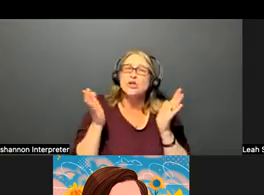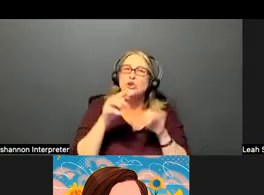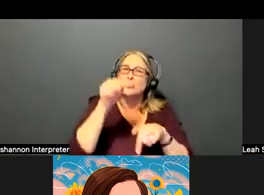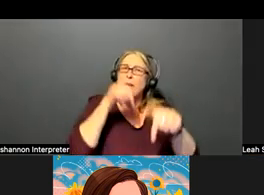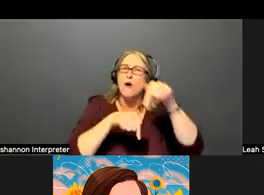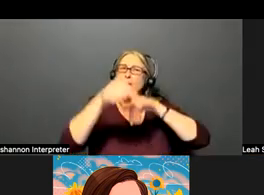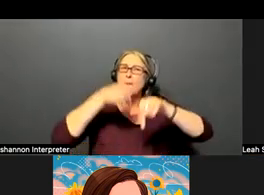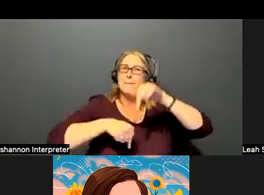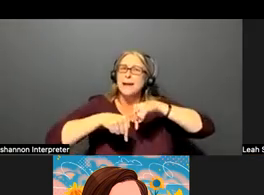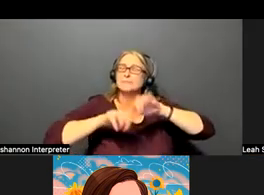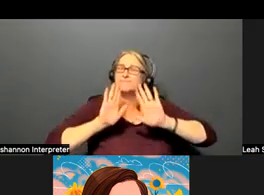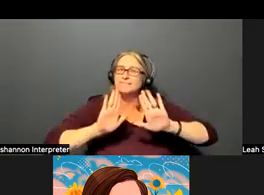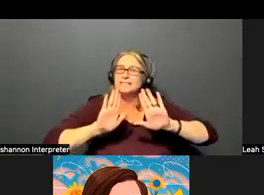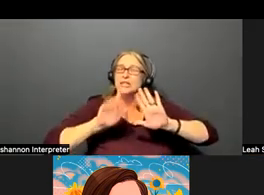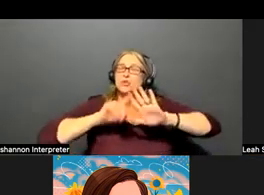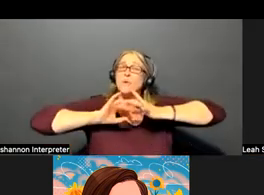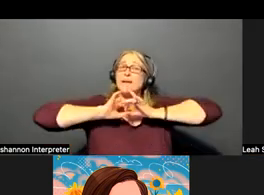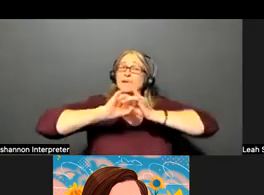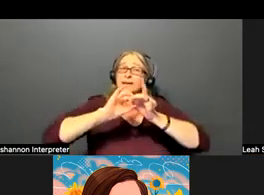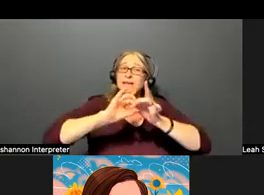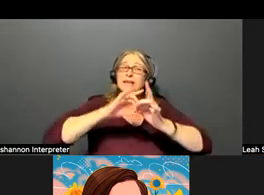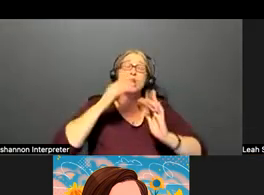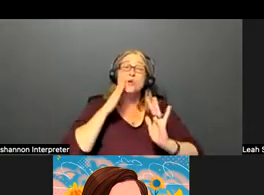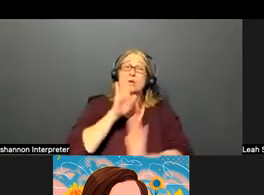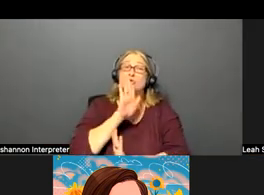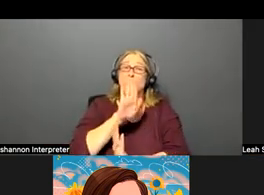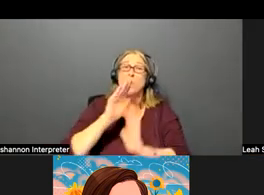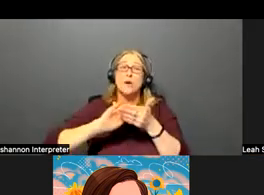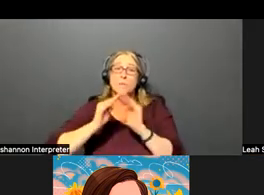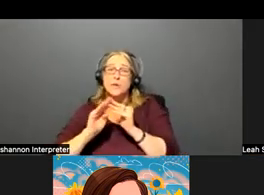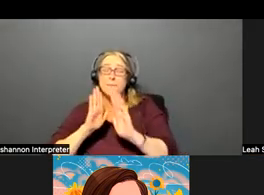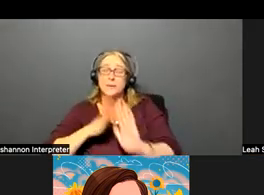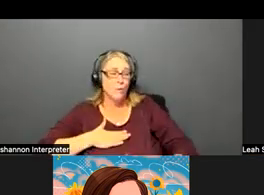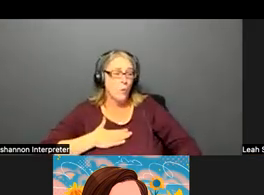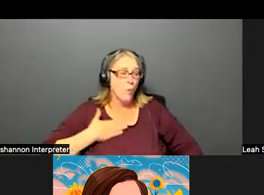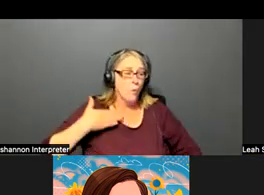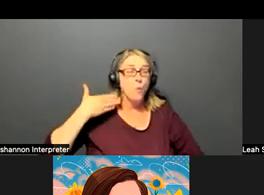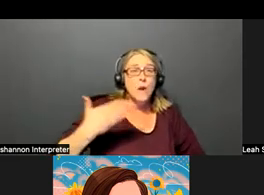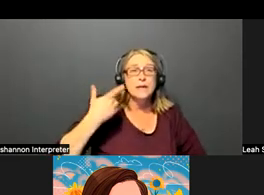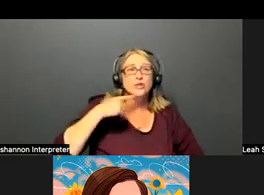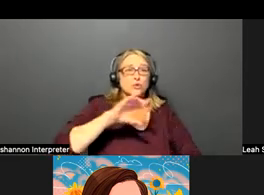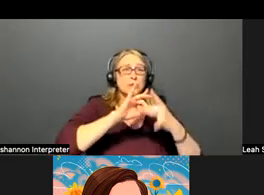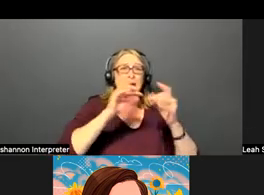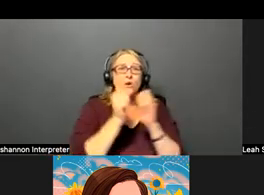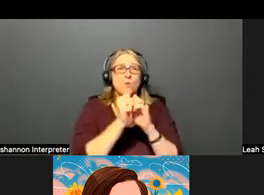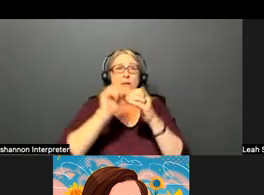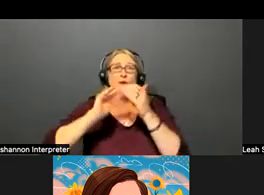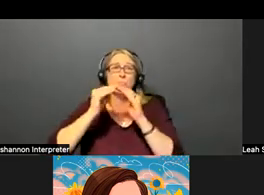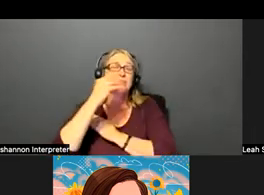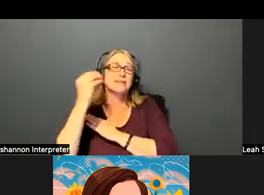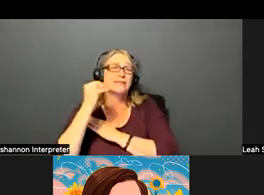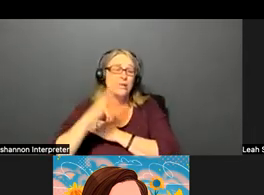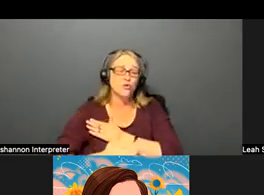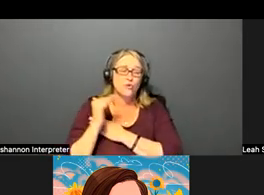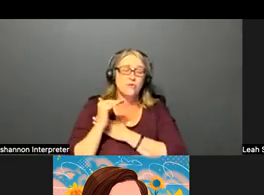really connecting and knowing your community, and also being willing to connect with communities outside of your level of